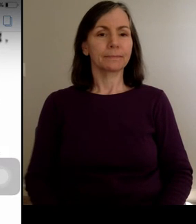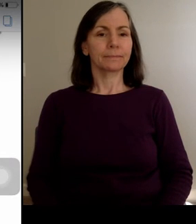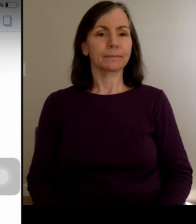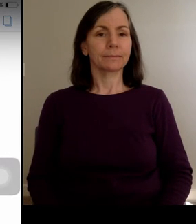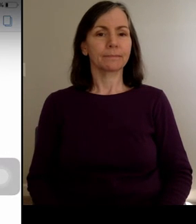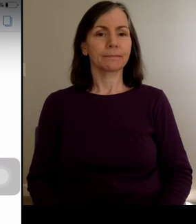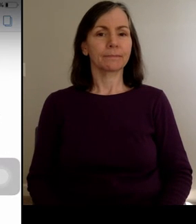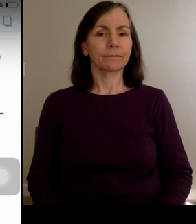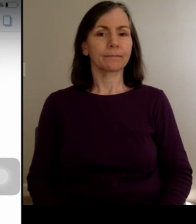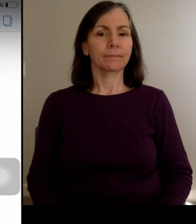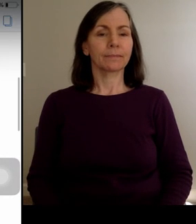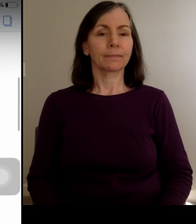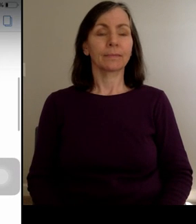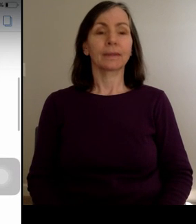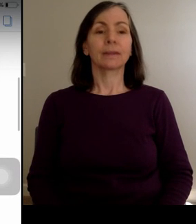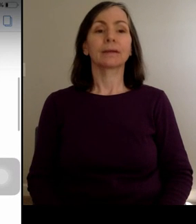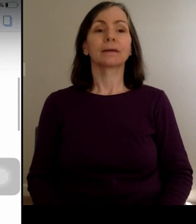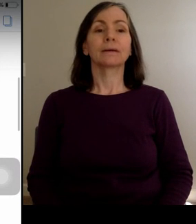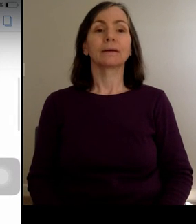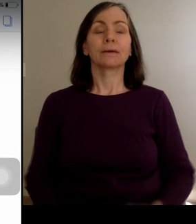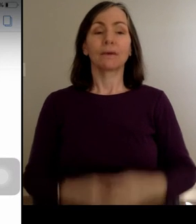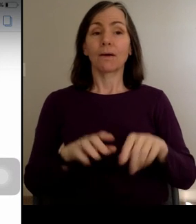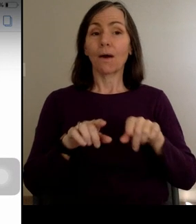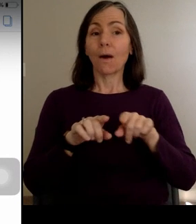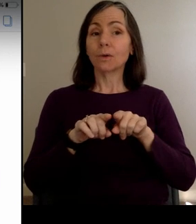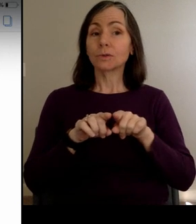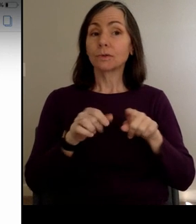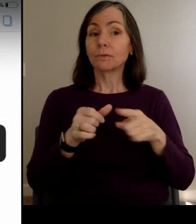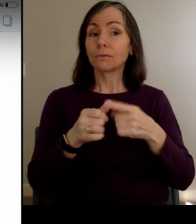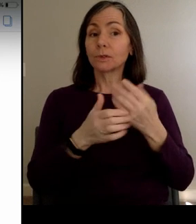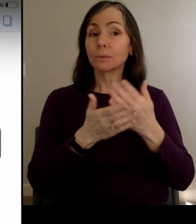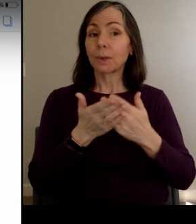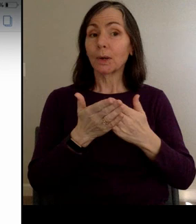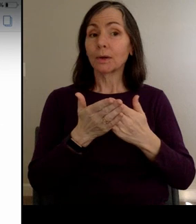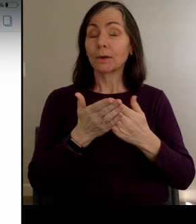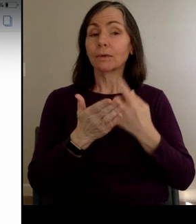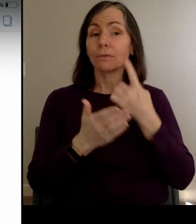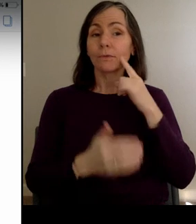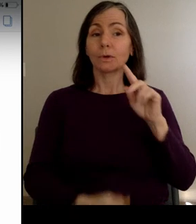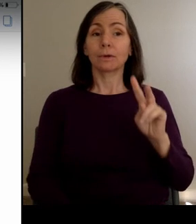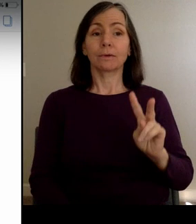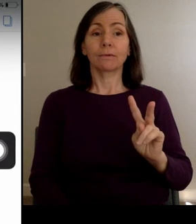This is also the first part of our vertex.